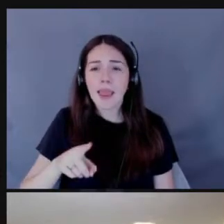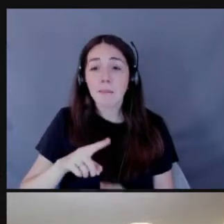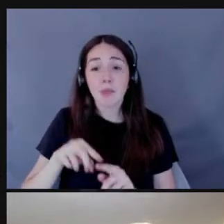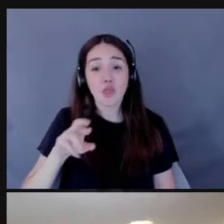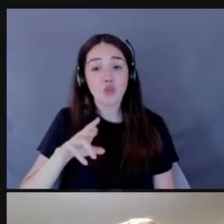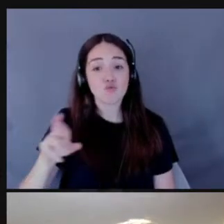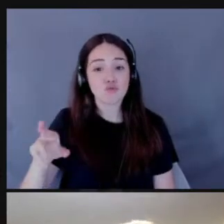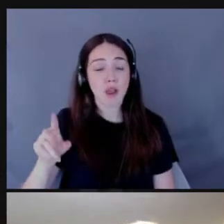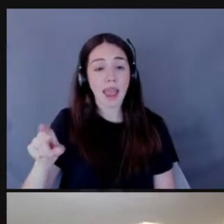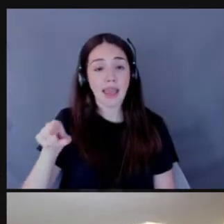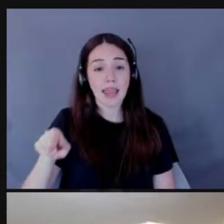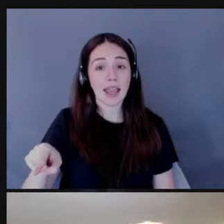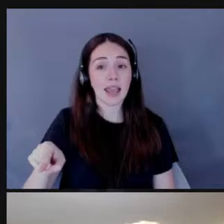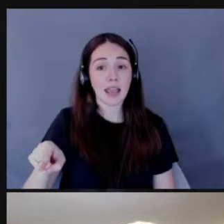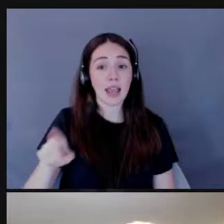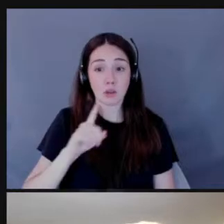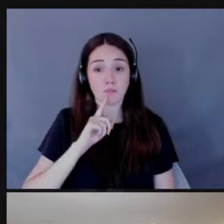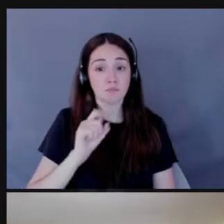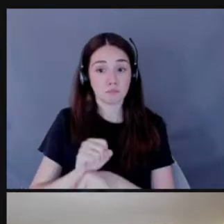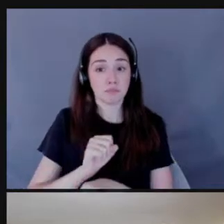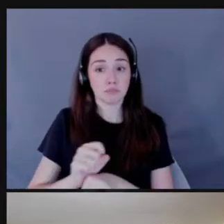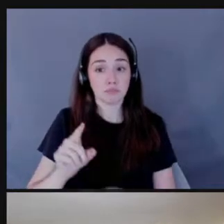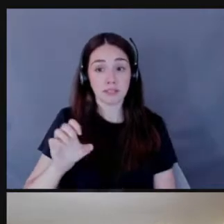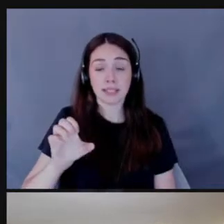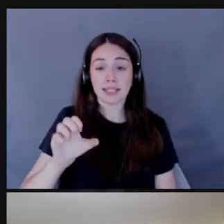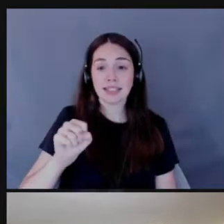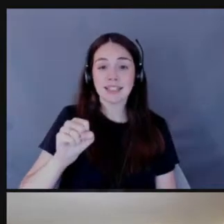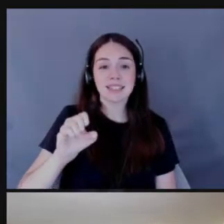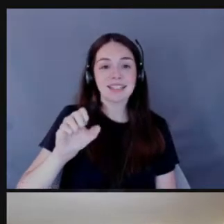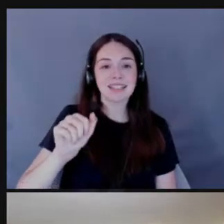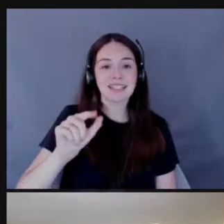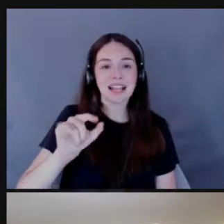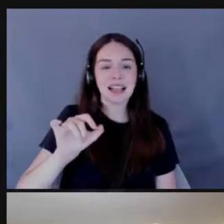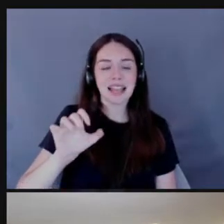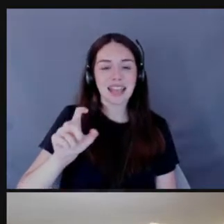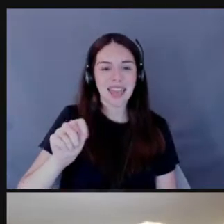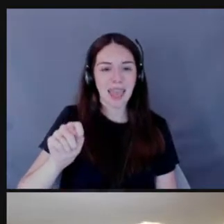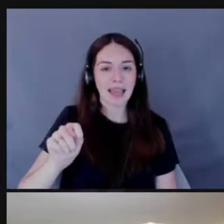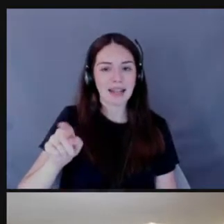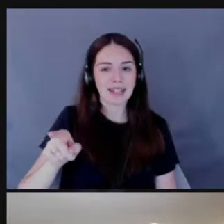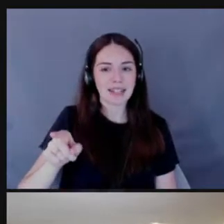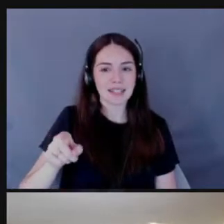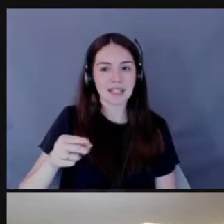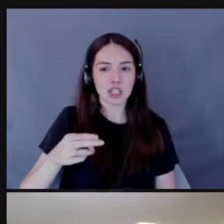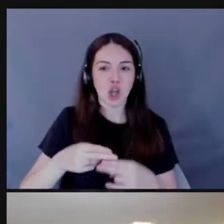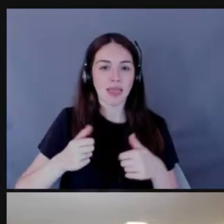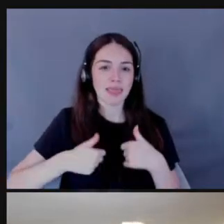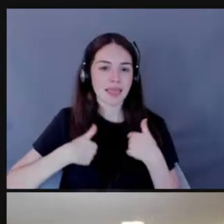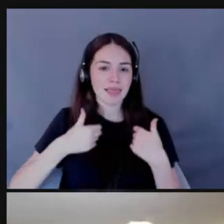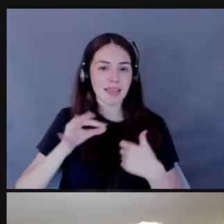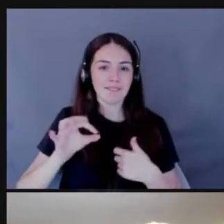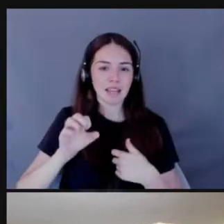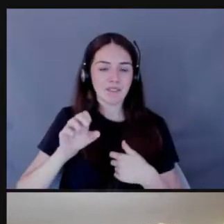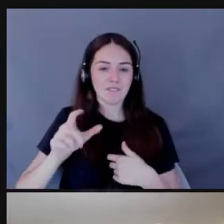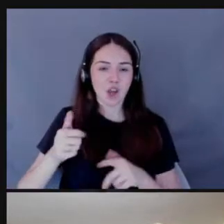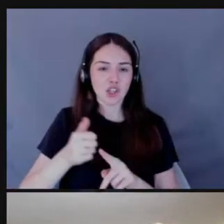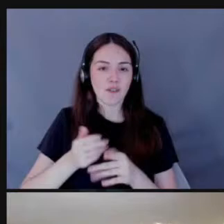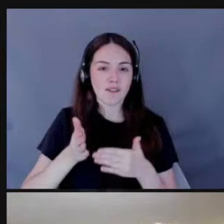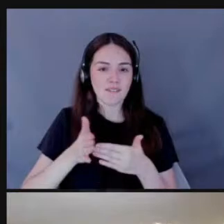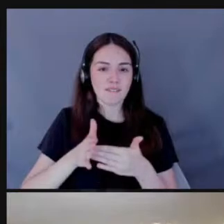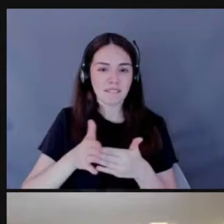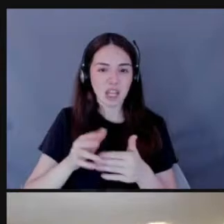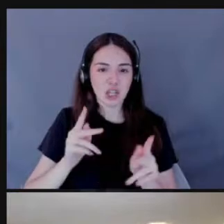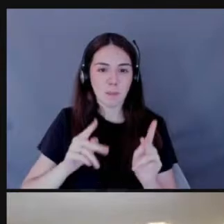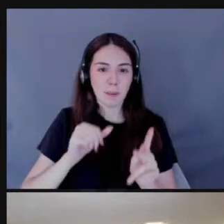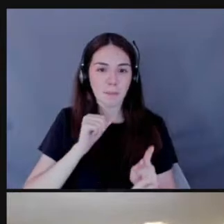genuine cryptids. One is the coelacanth, which was it's called the living fossil. It was a fish that everybody thought was